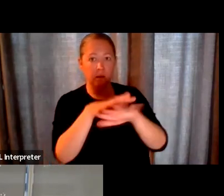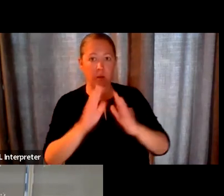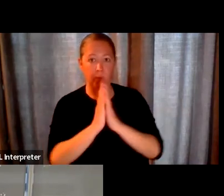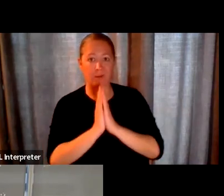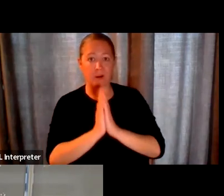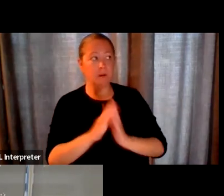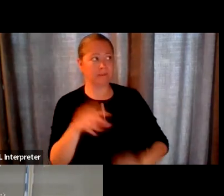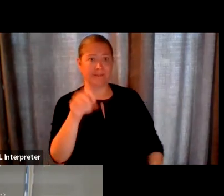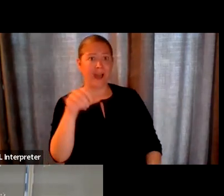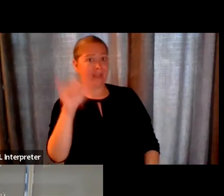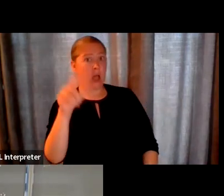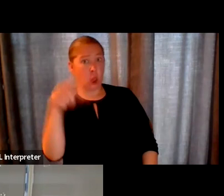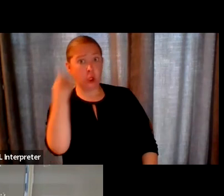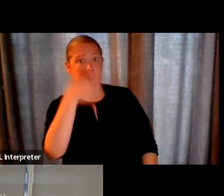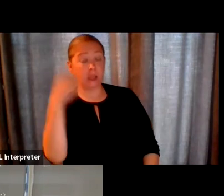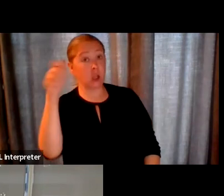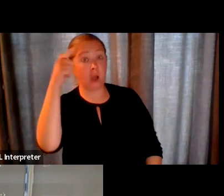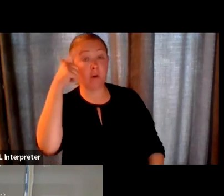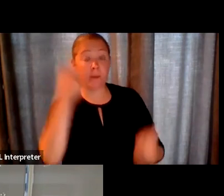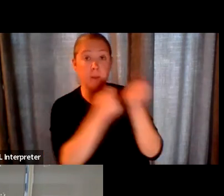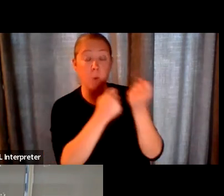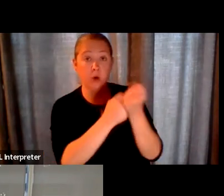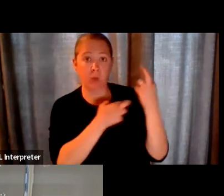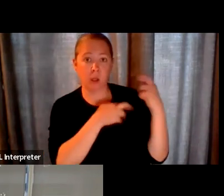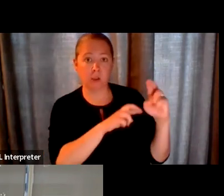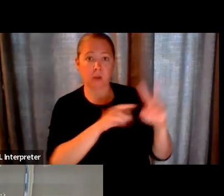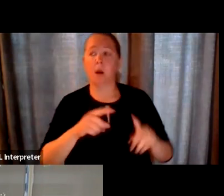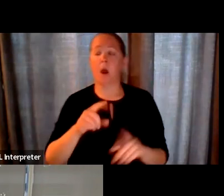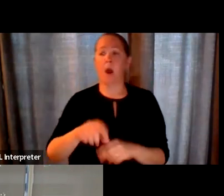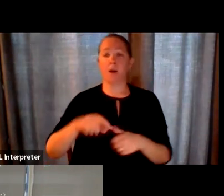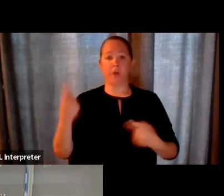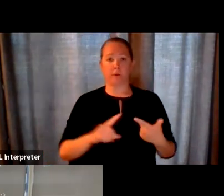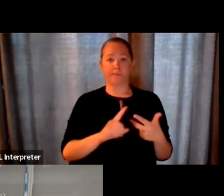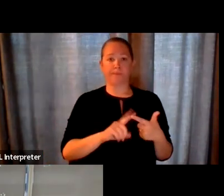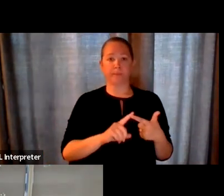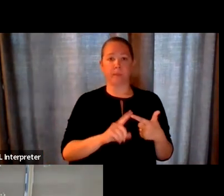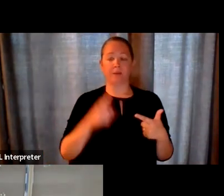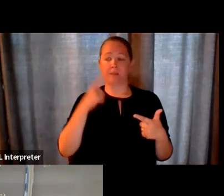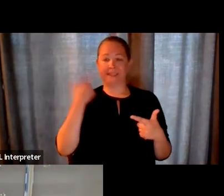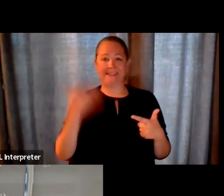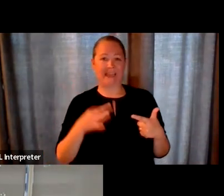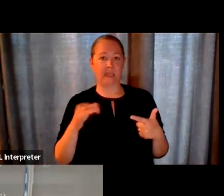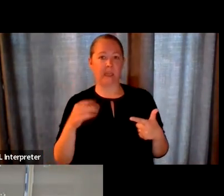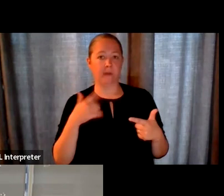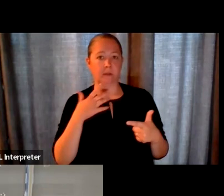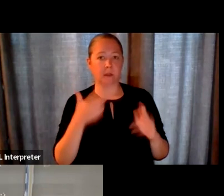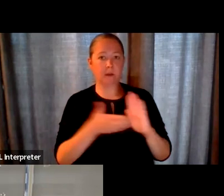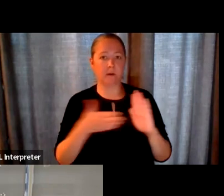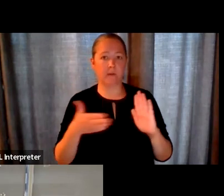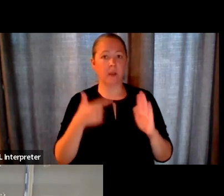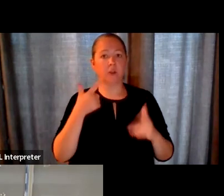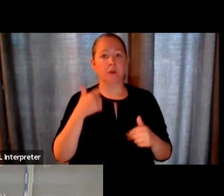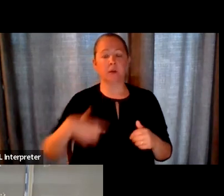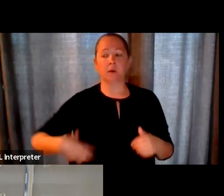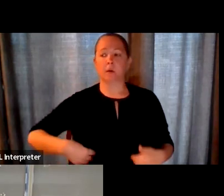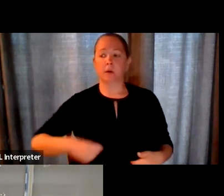like the government's endorsing religion. Another thing that courts have previously looked at when deciding whether or not something's an Establishment Clause violation is, does